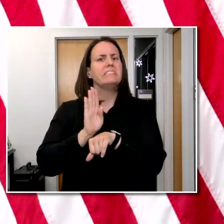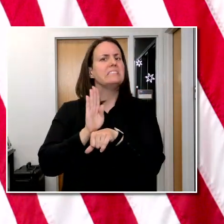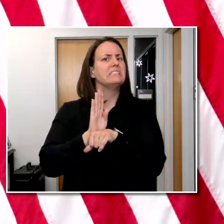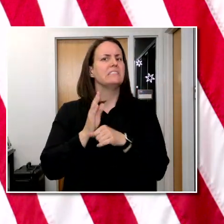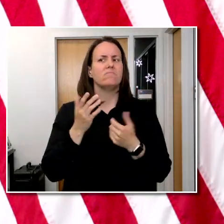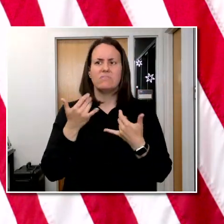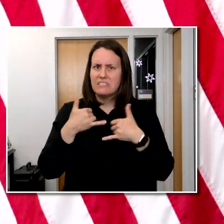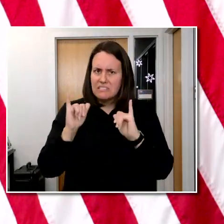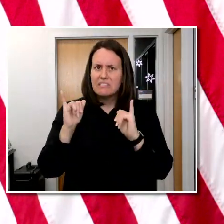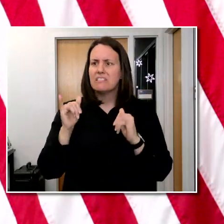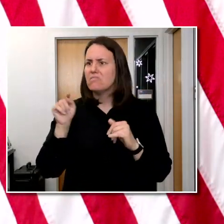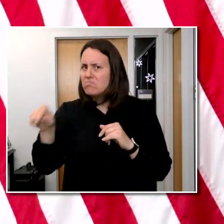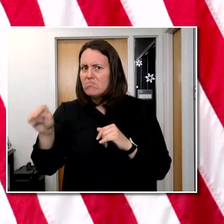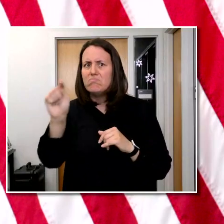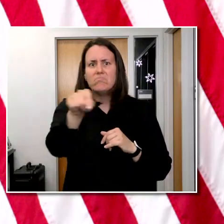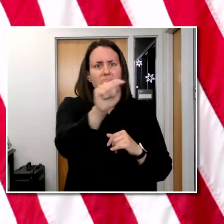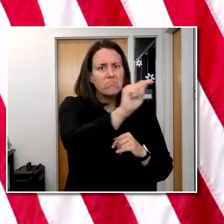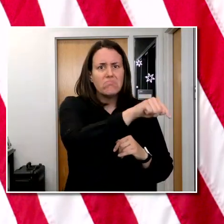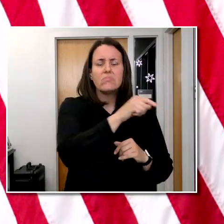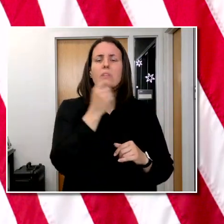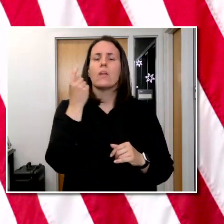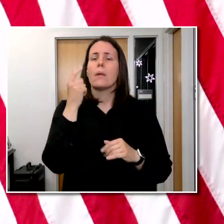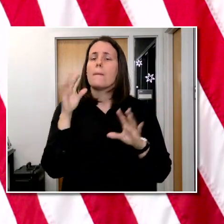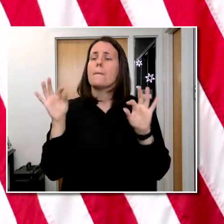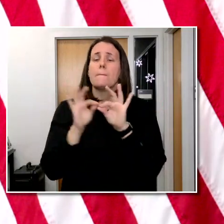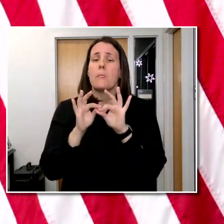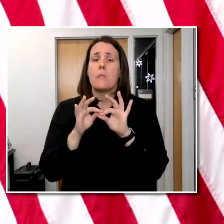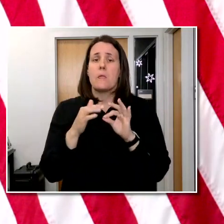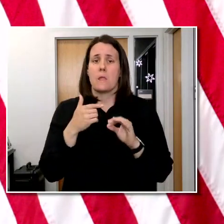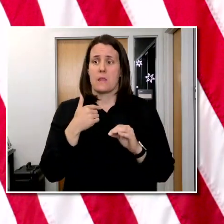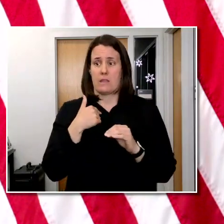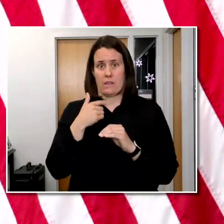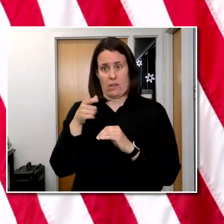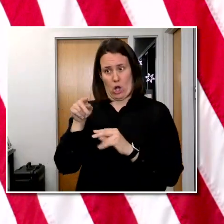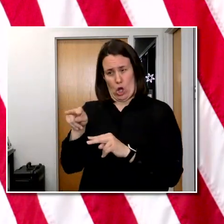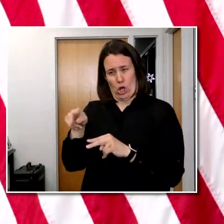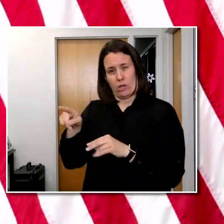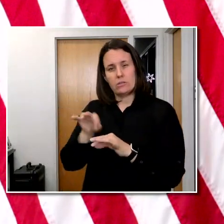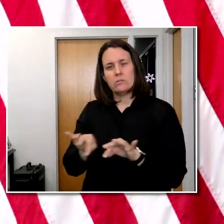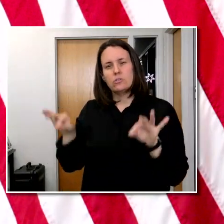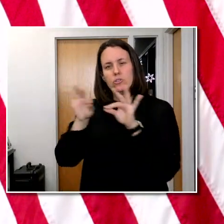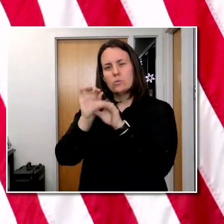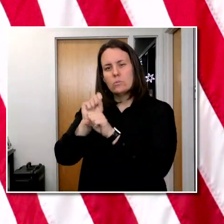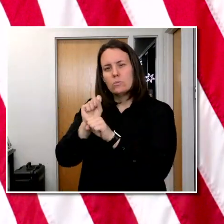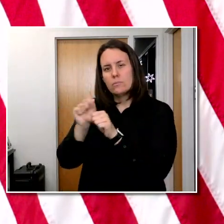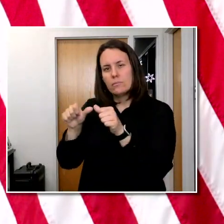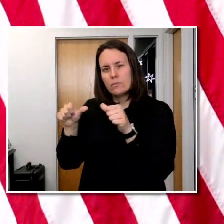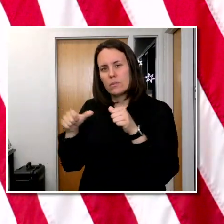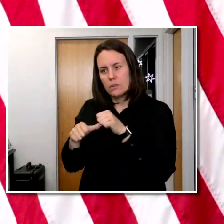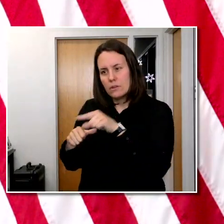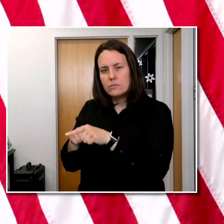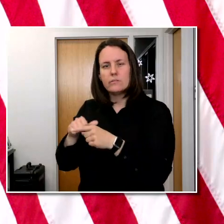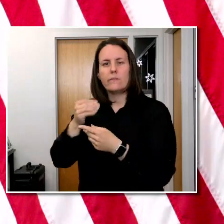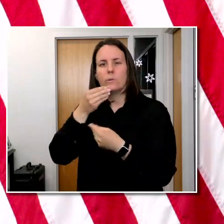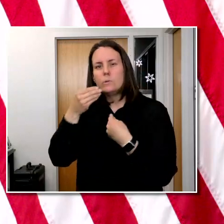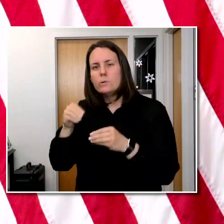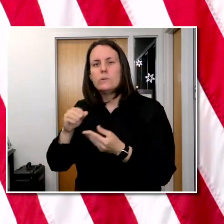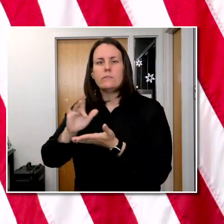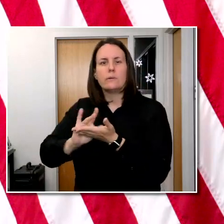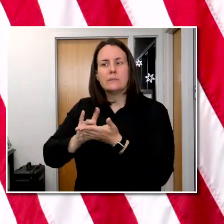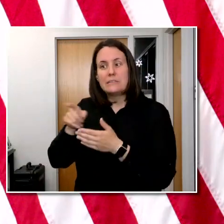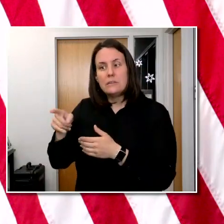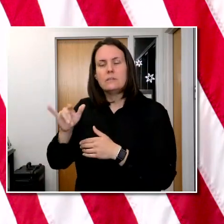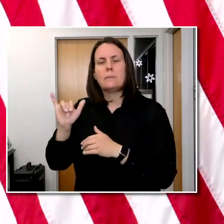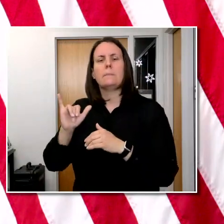keep important and essential work moving forward and protect citizens of Wisconsin. As